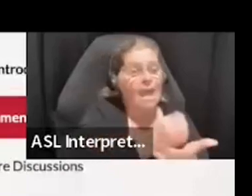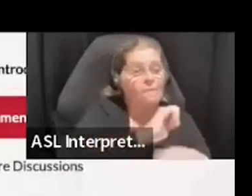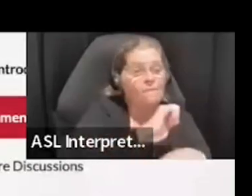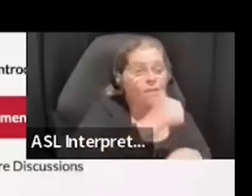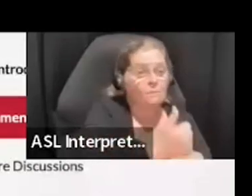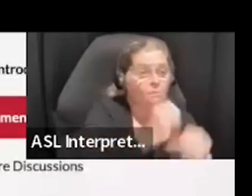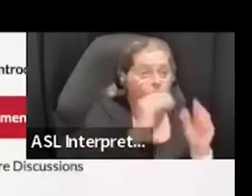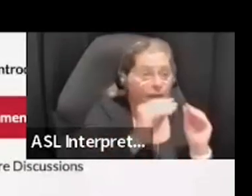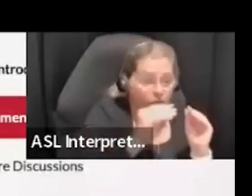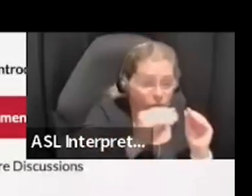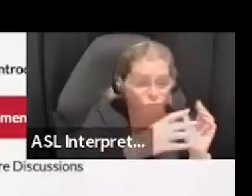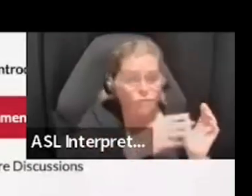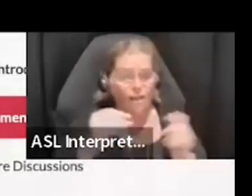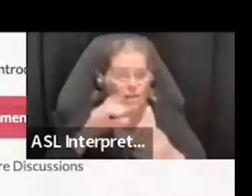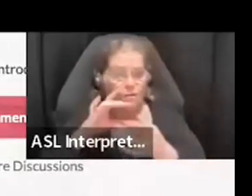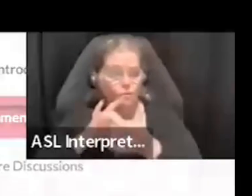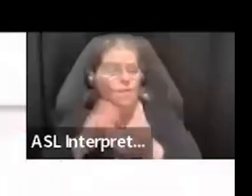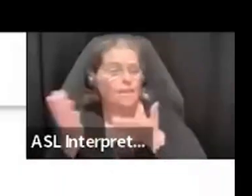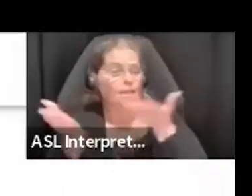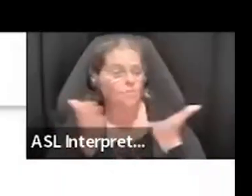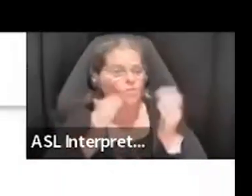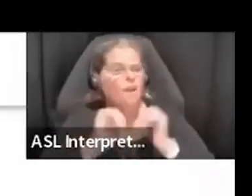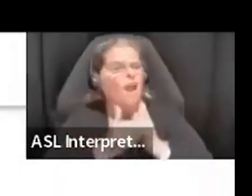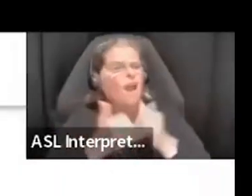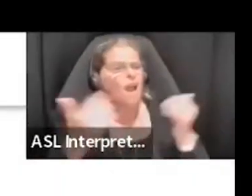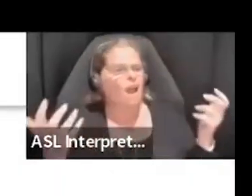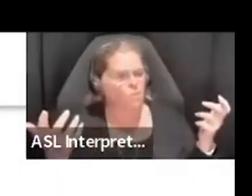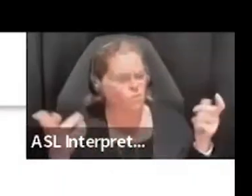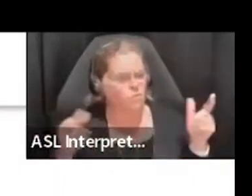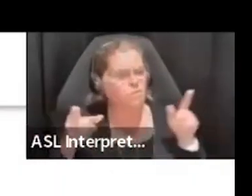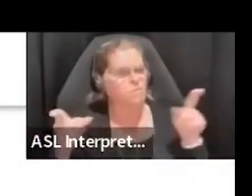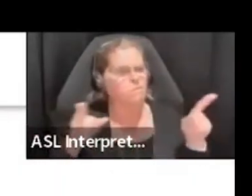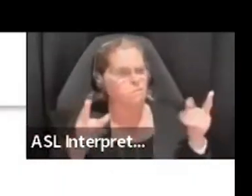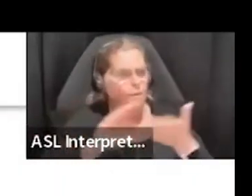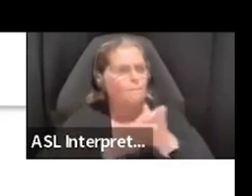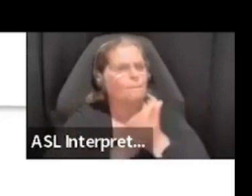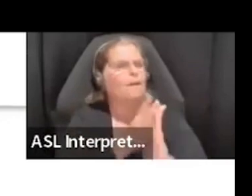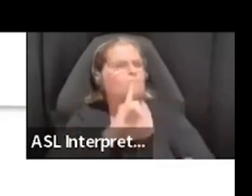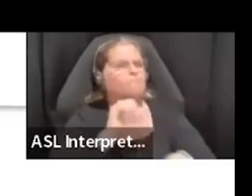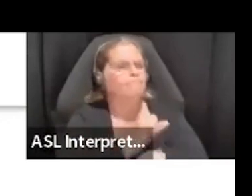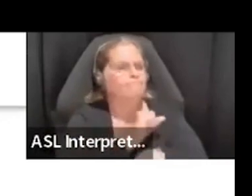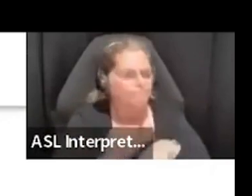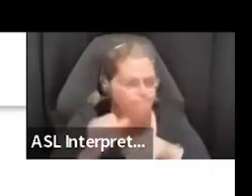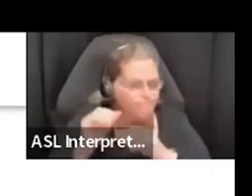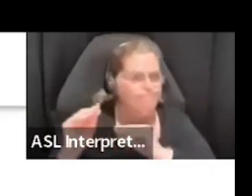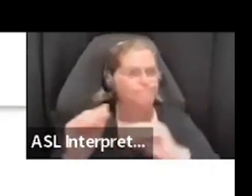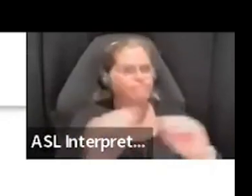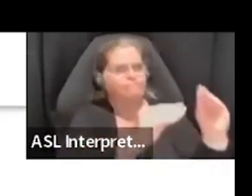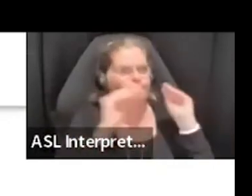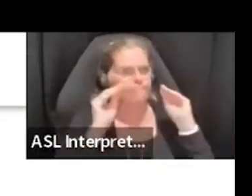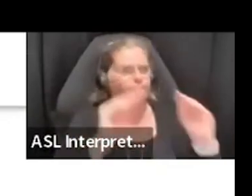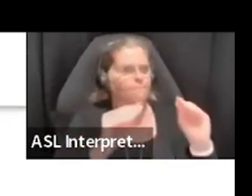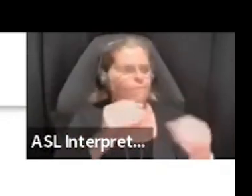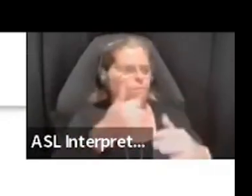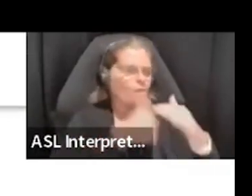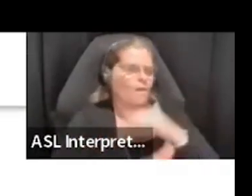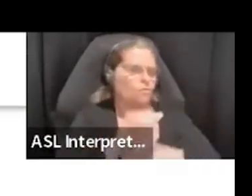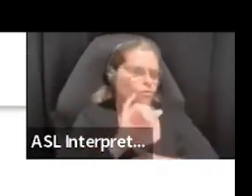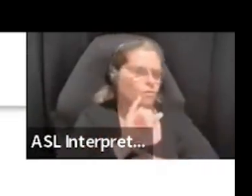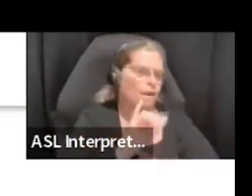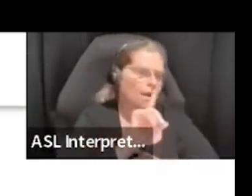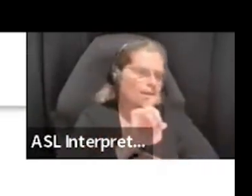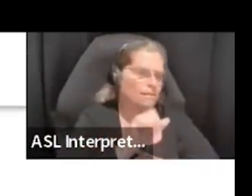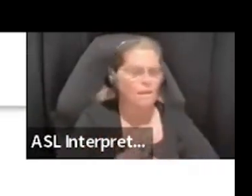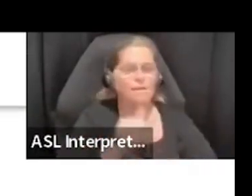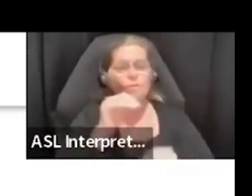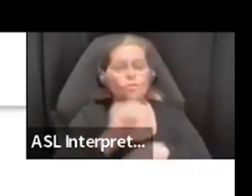all students with disabilities to meet the standards and expectations under IDEA. And that our discussion tonight will provide